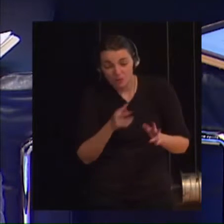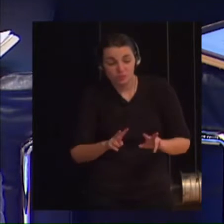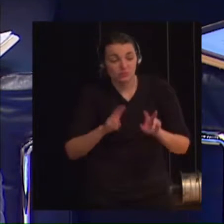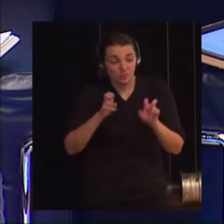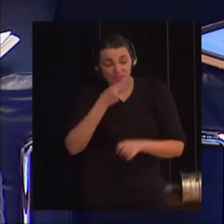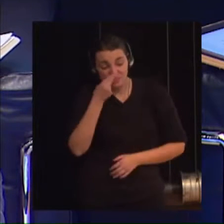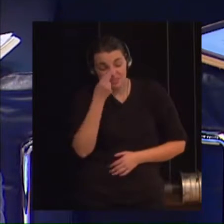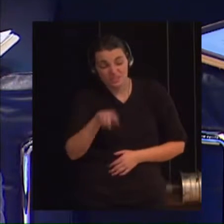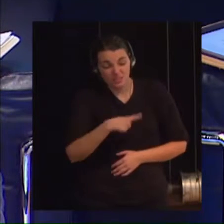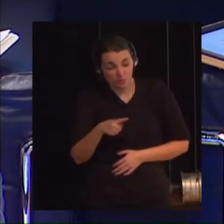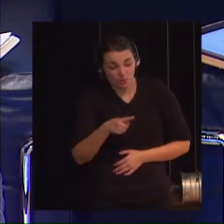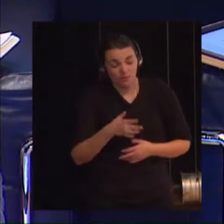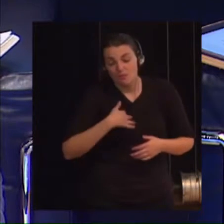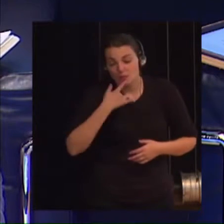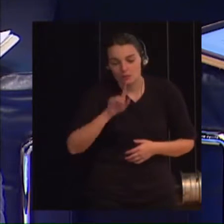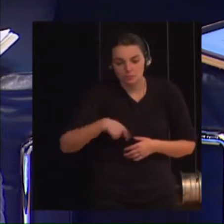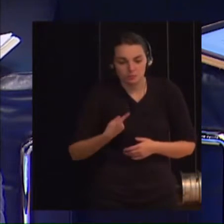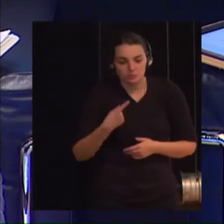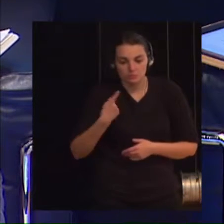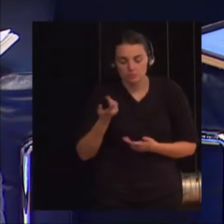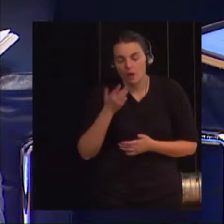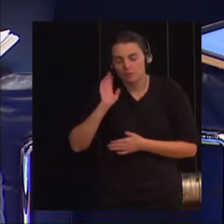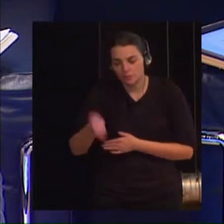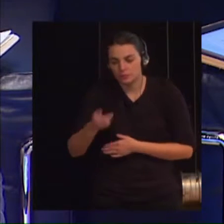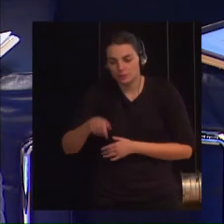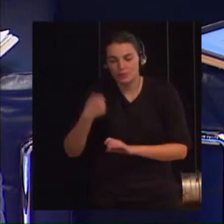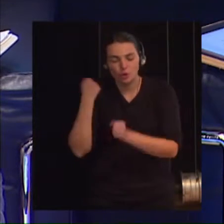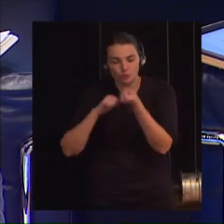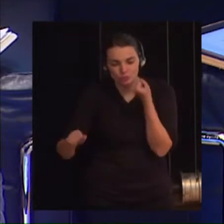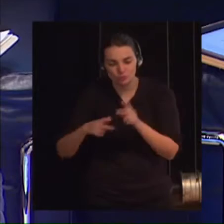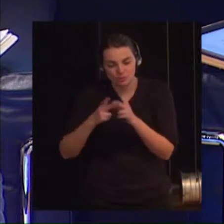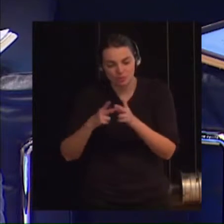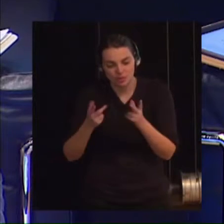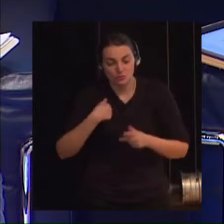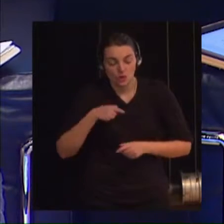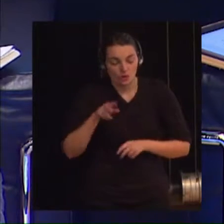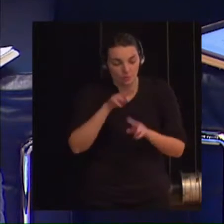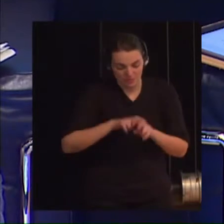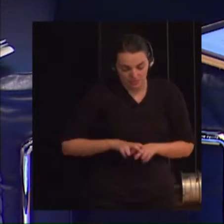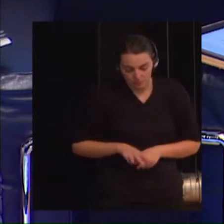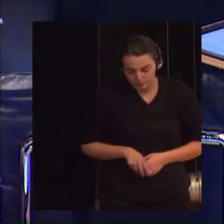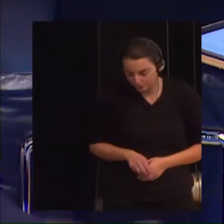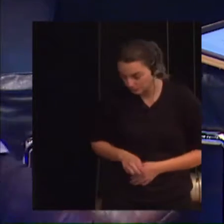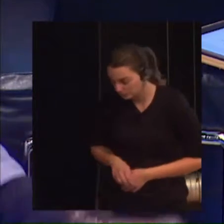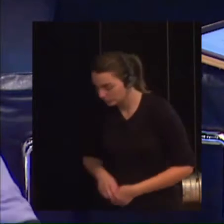as foundations try to work and drive in society? So